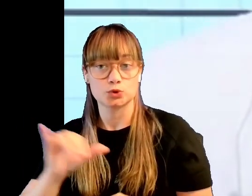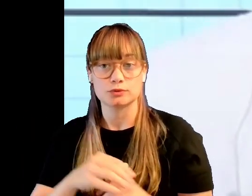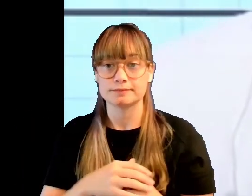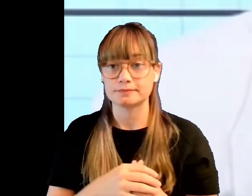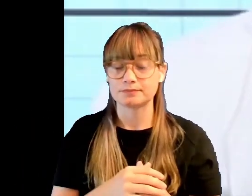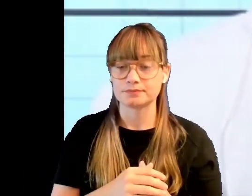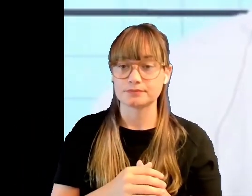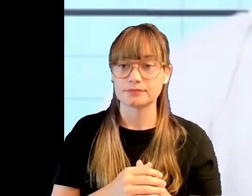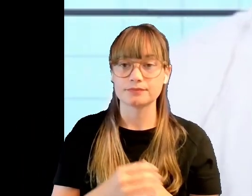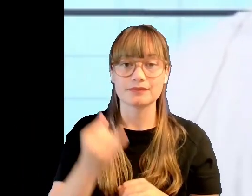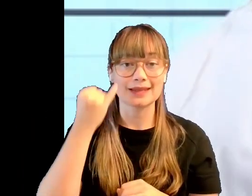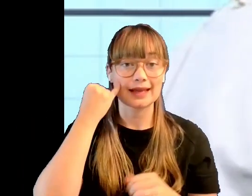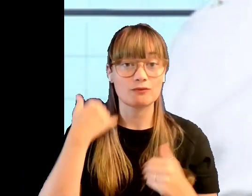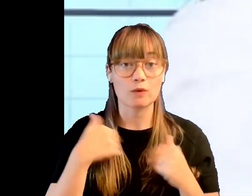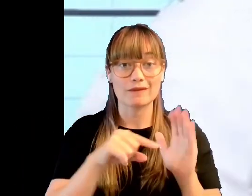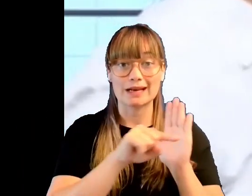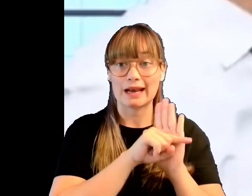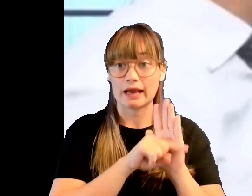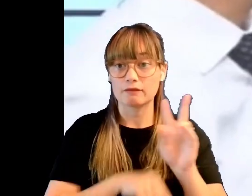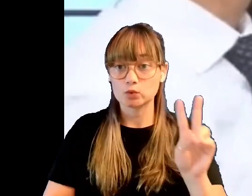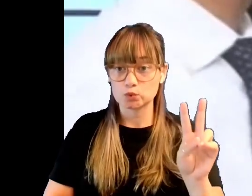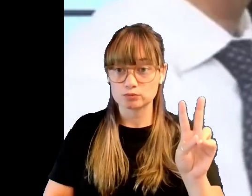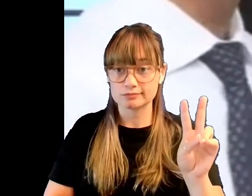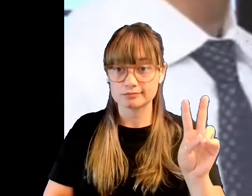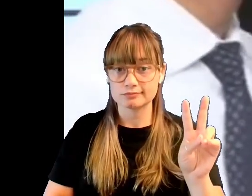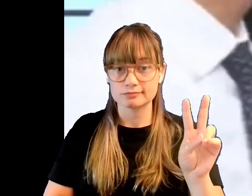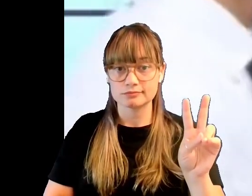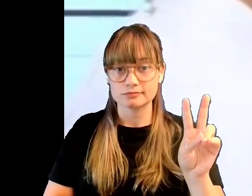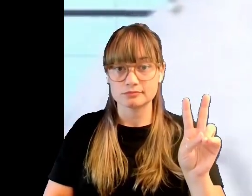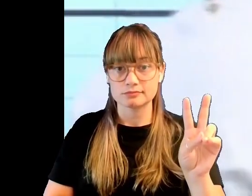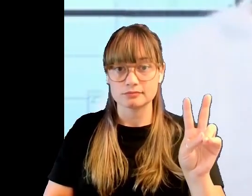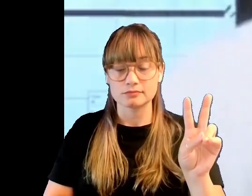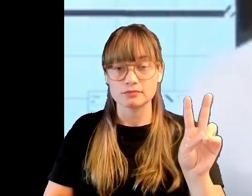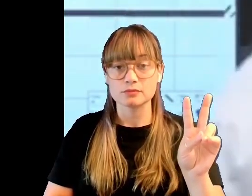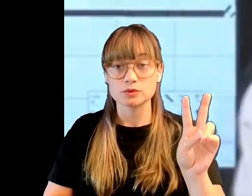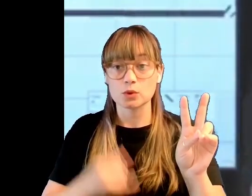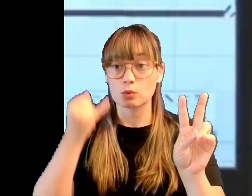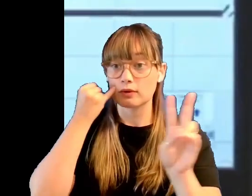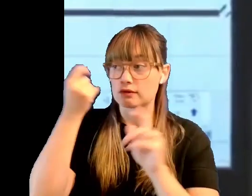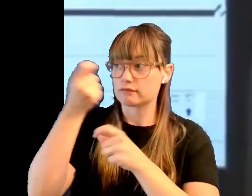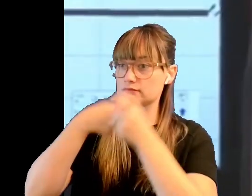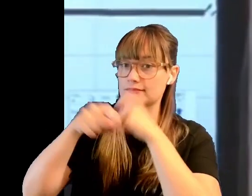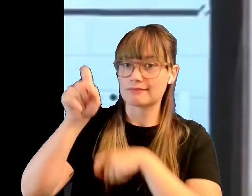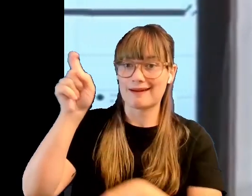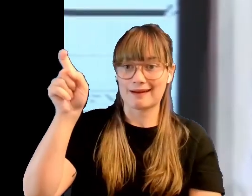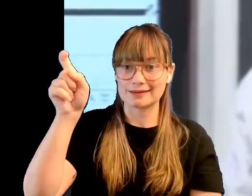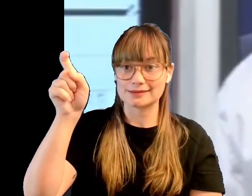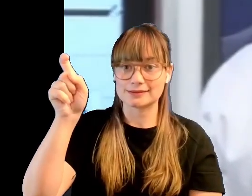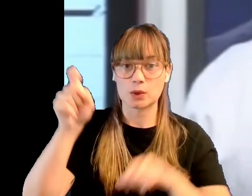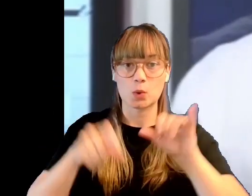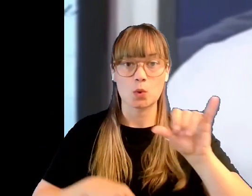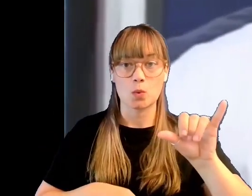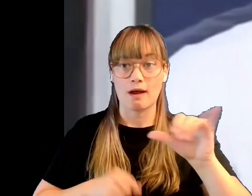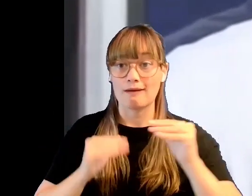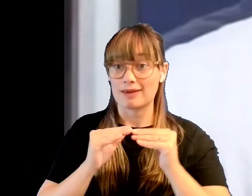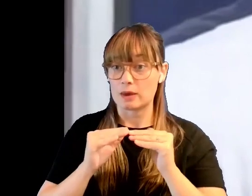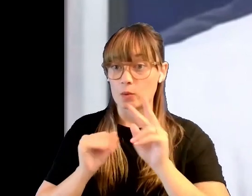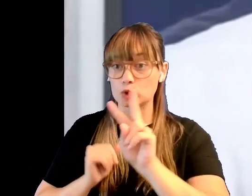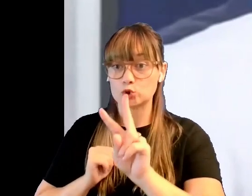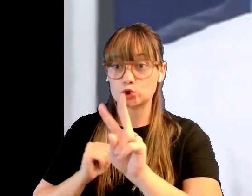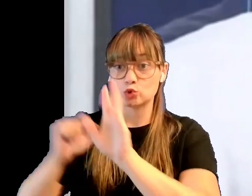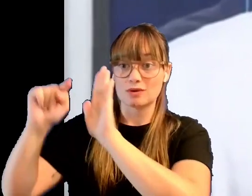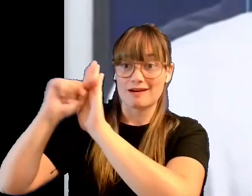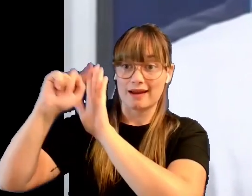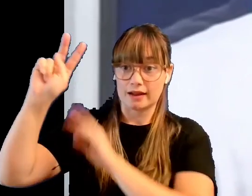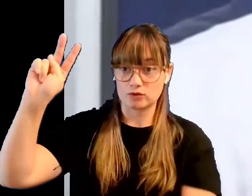-2. Well, if we input a -2 for x, okay, y equals